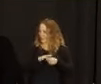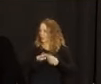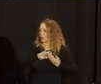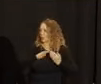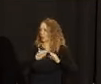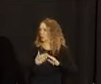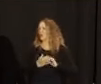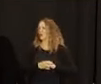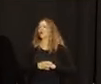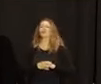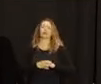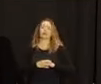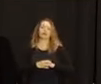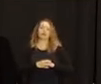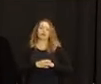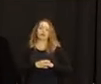communities.